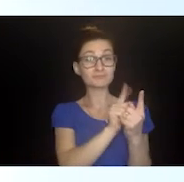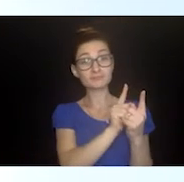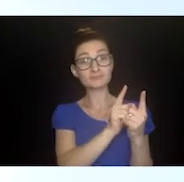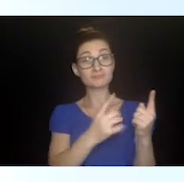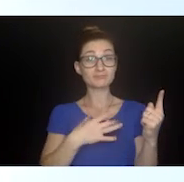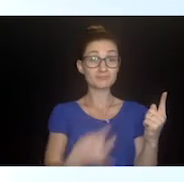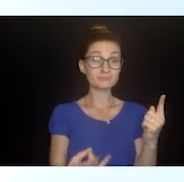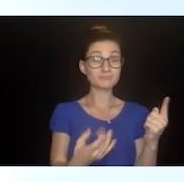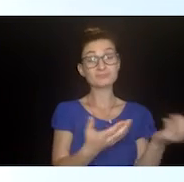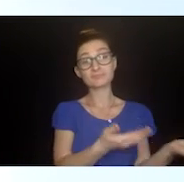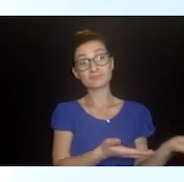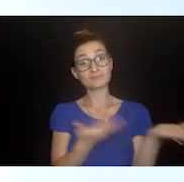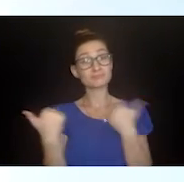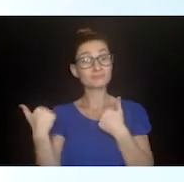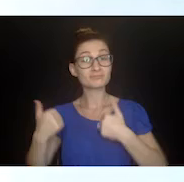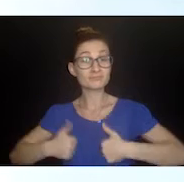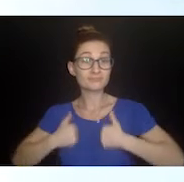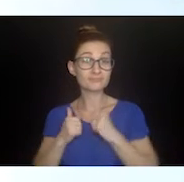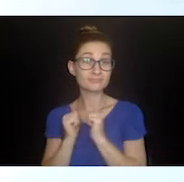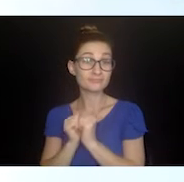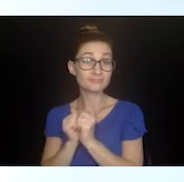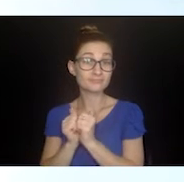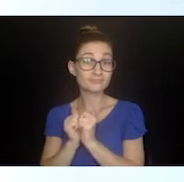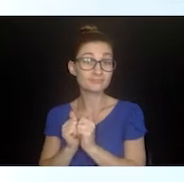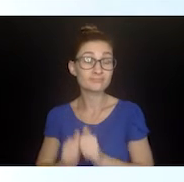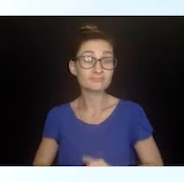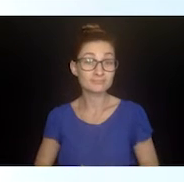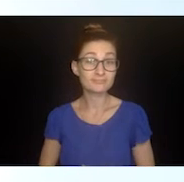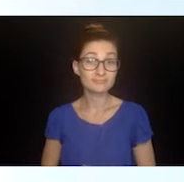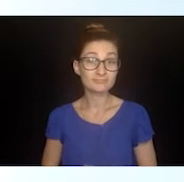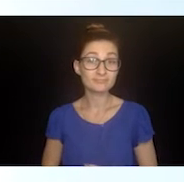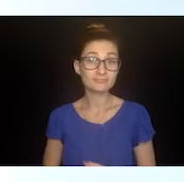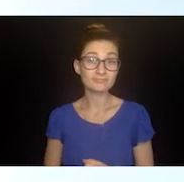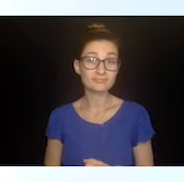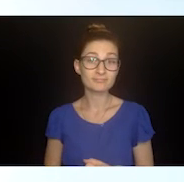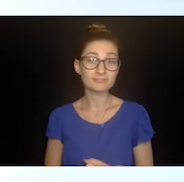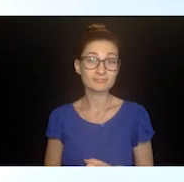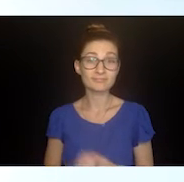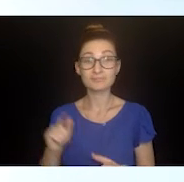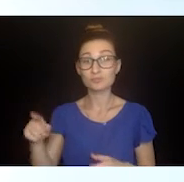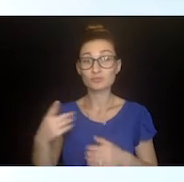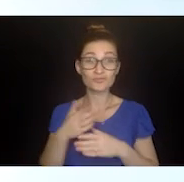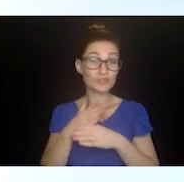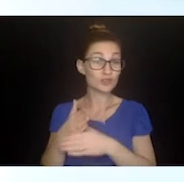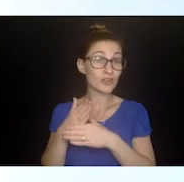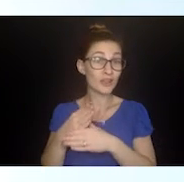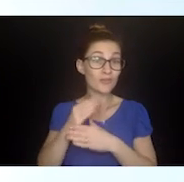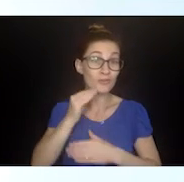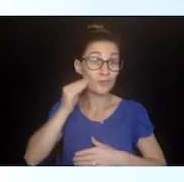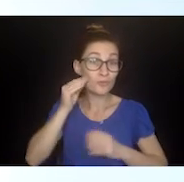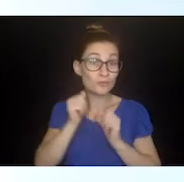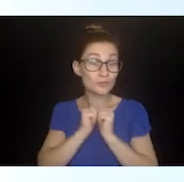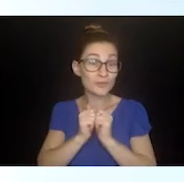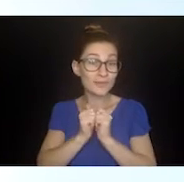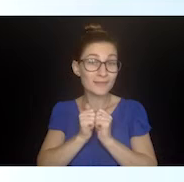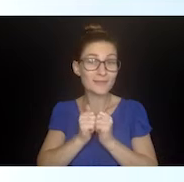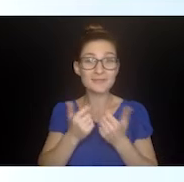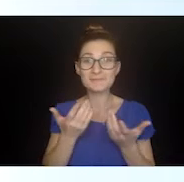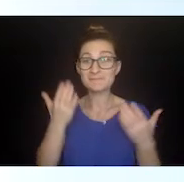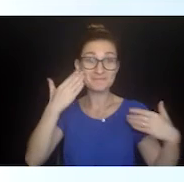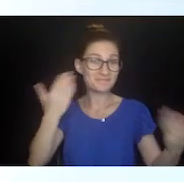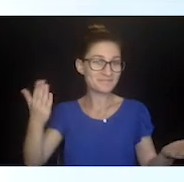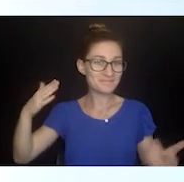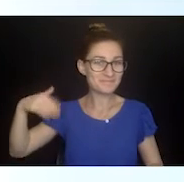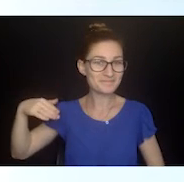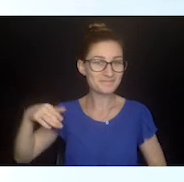meets and he wants to share, and they want to share the house together. I'm not sure,